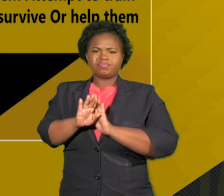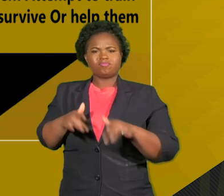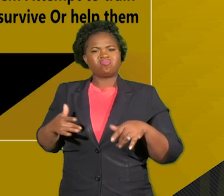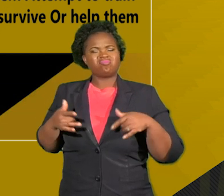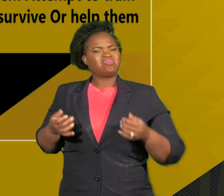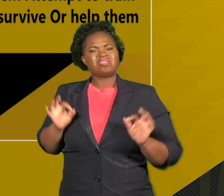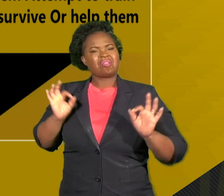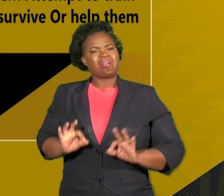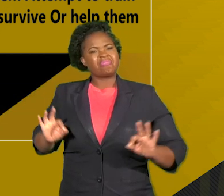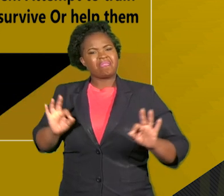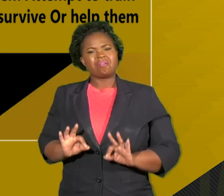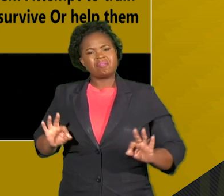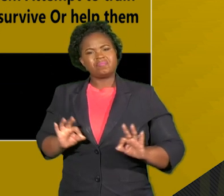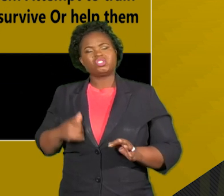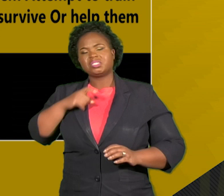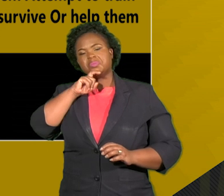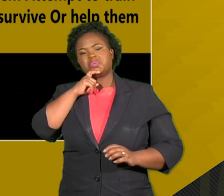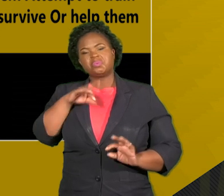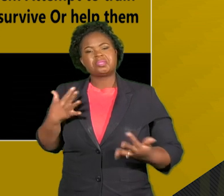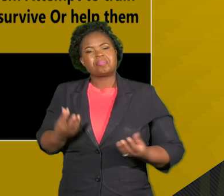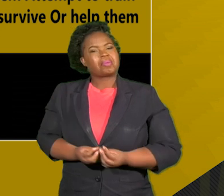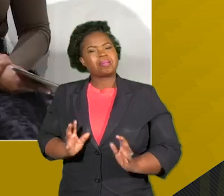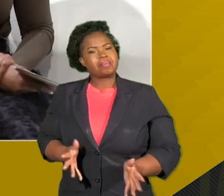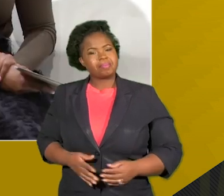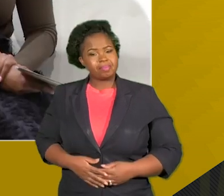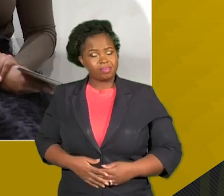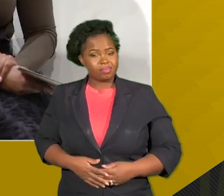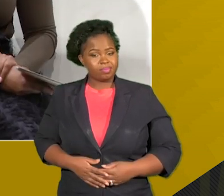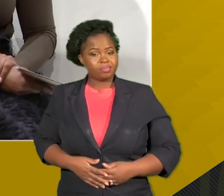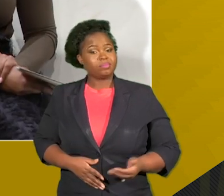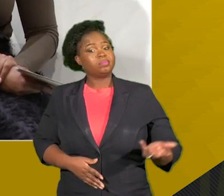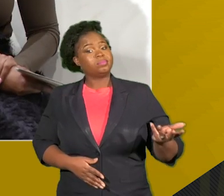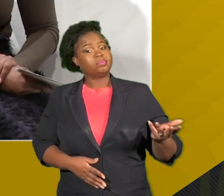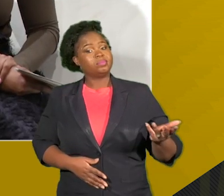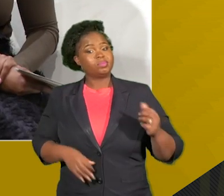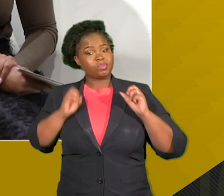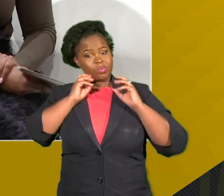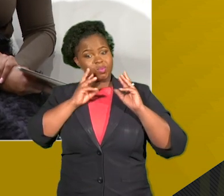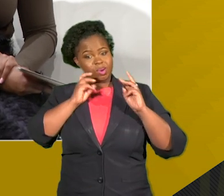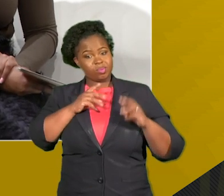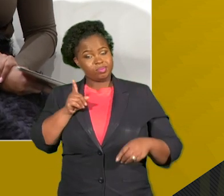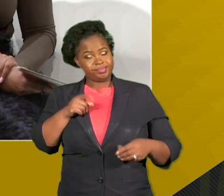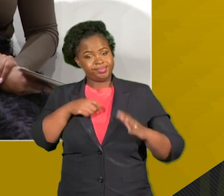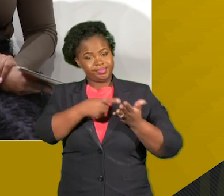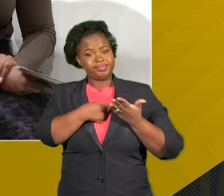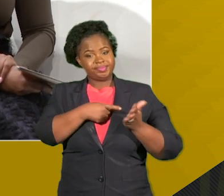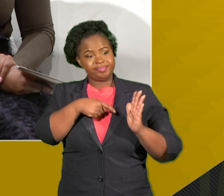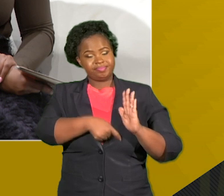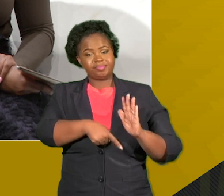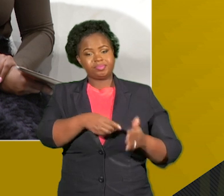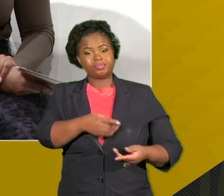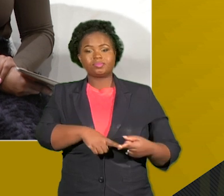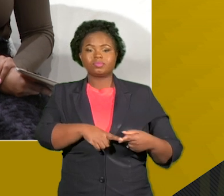survive out there and start something of their own. Wow, what a comment there. We're going to be discussing it on the couch. We do